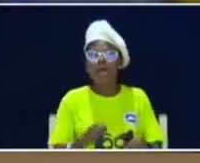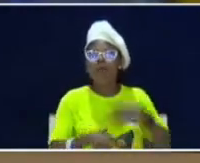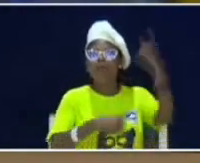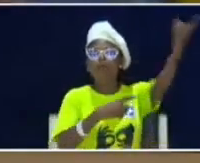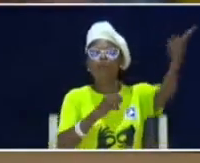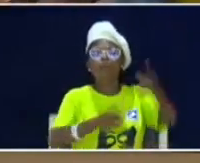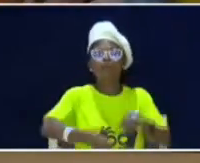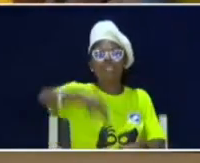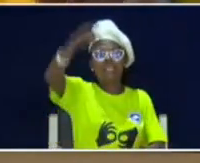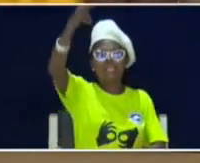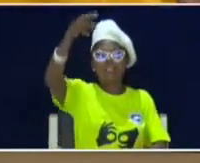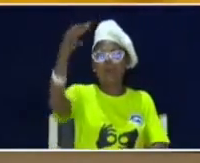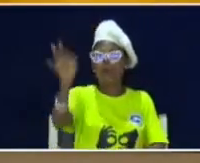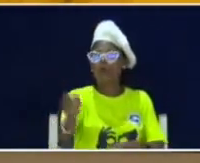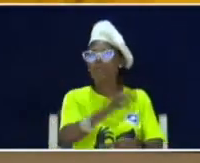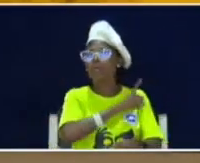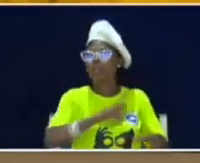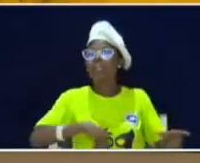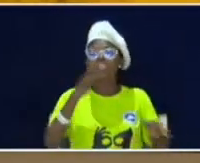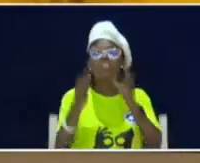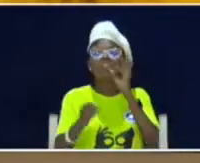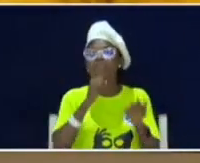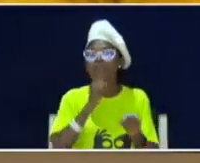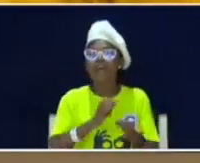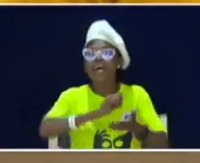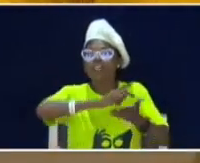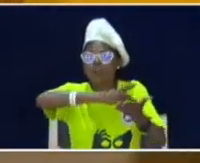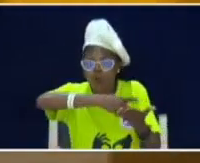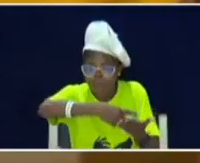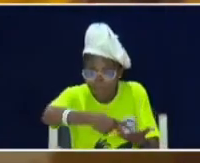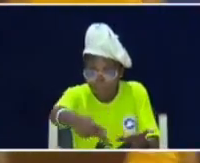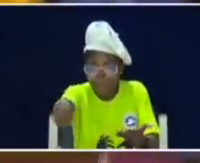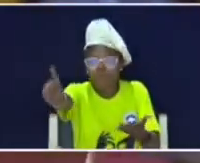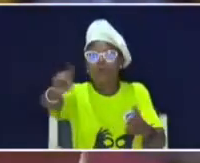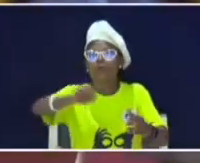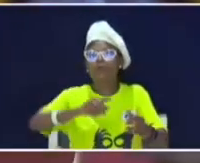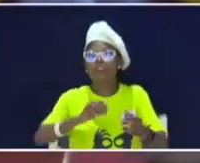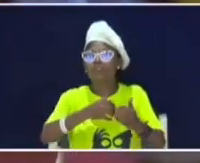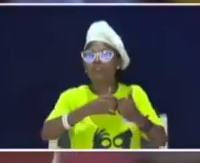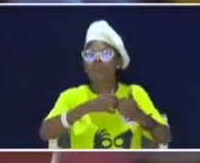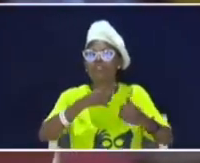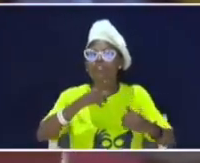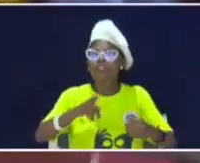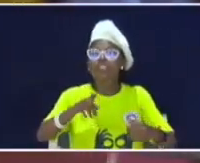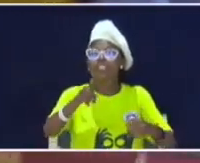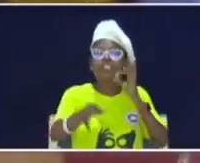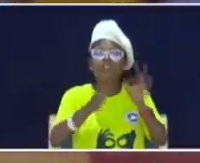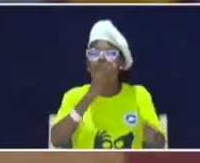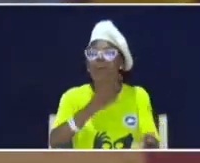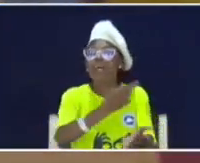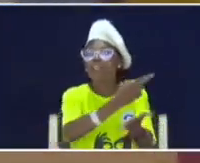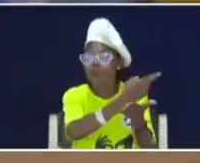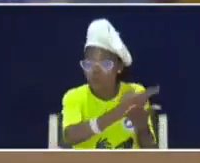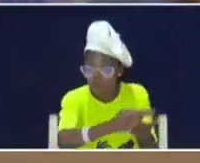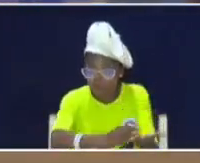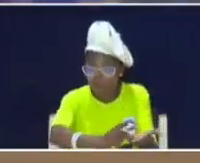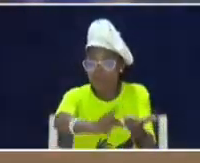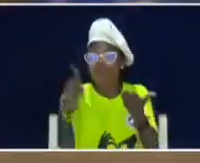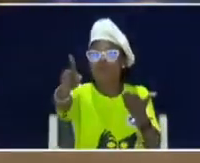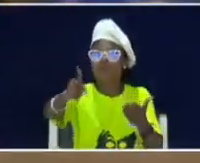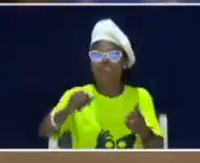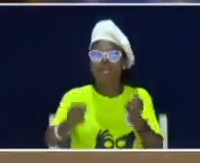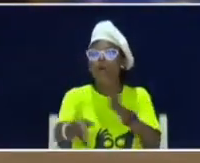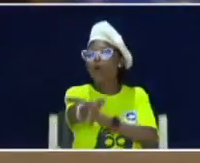Lord?" If you are not consecrated, you cannot see God. If you are not consecrated unto him,